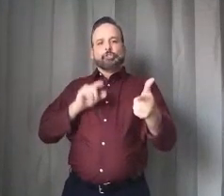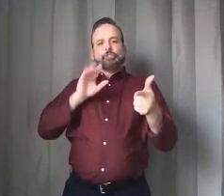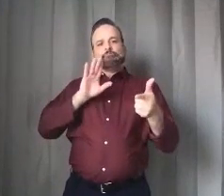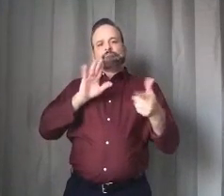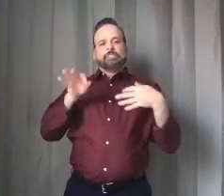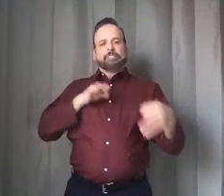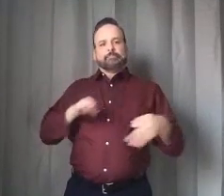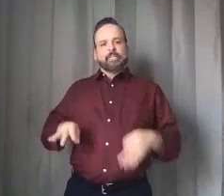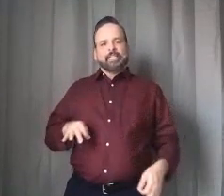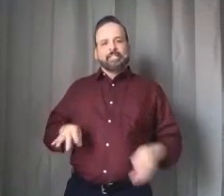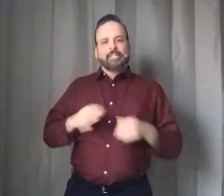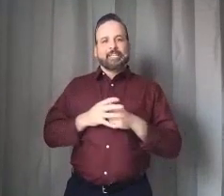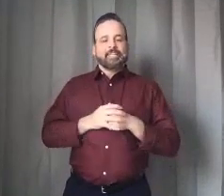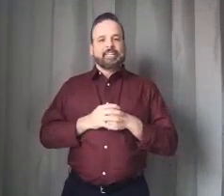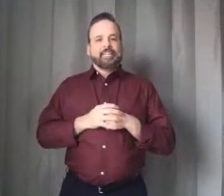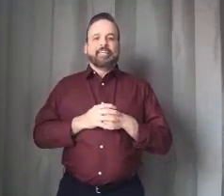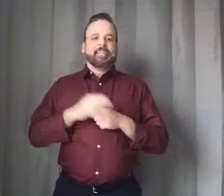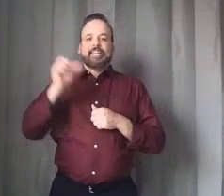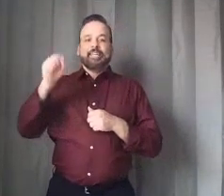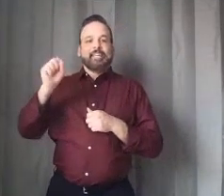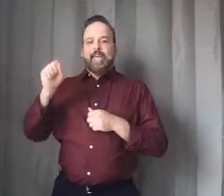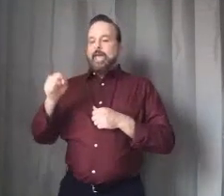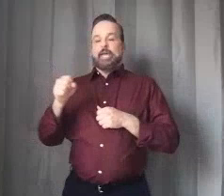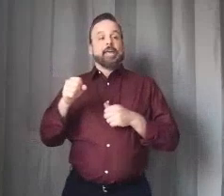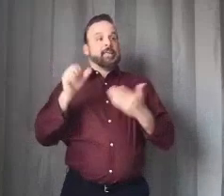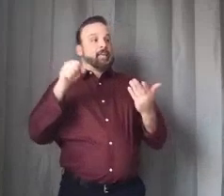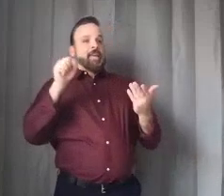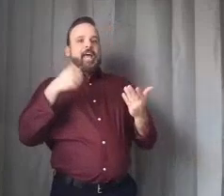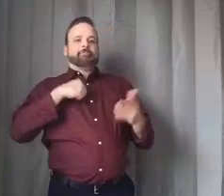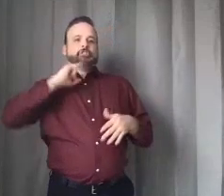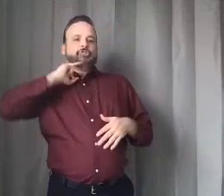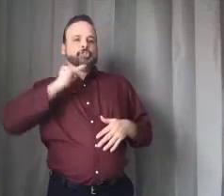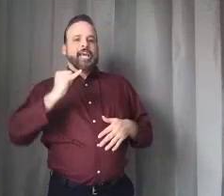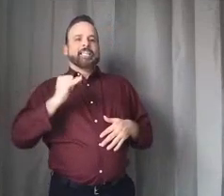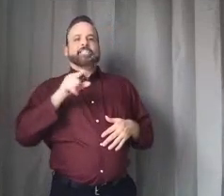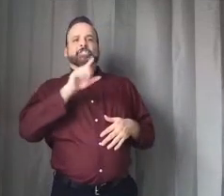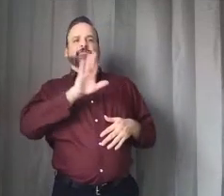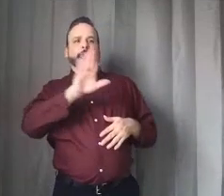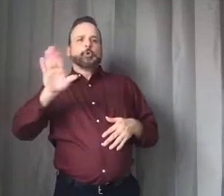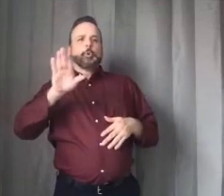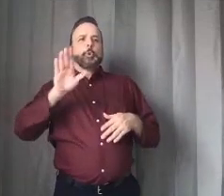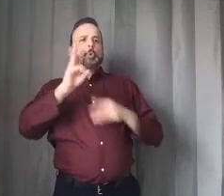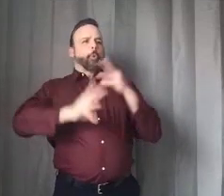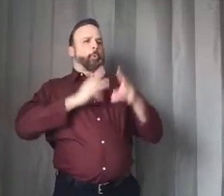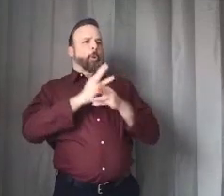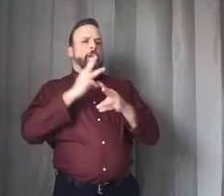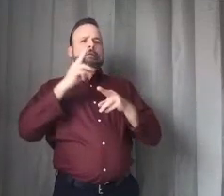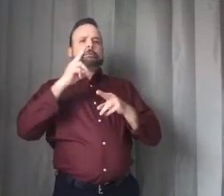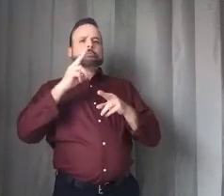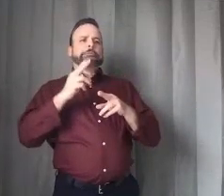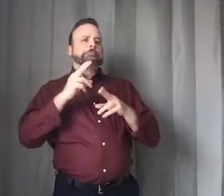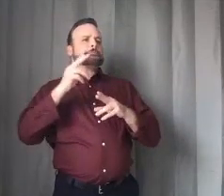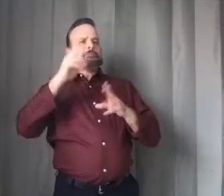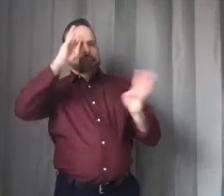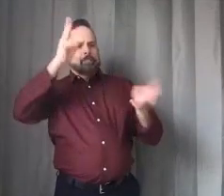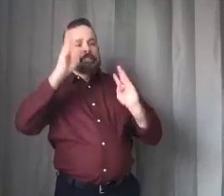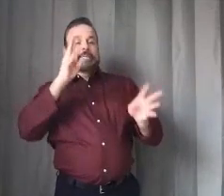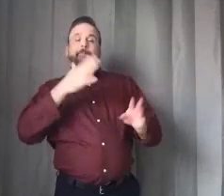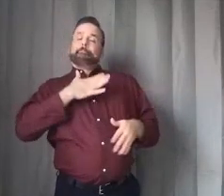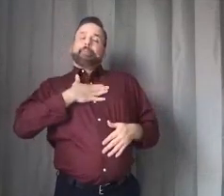your story. I'm so jealous of everyone's world building because mine was so simple in this one. I